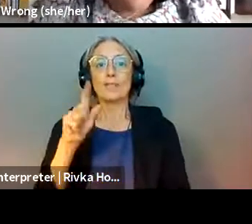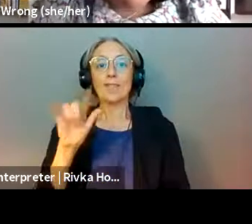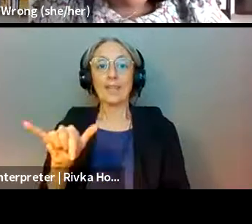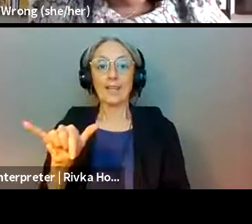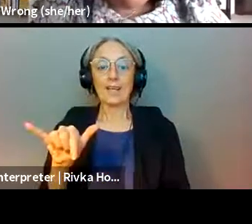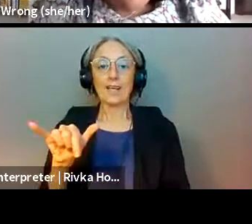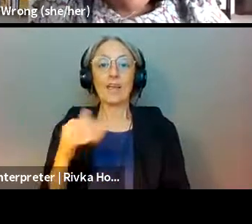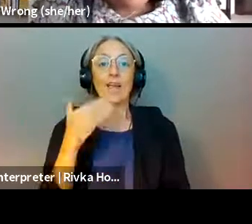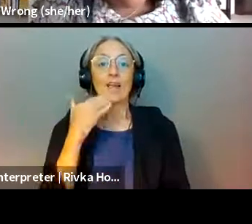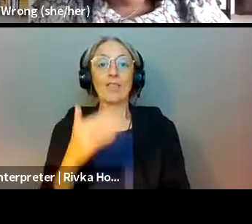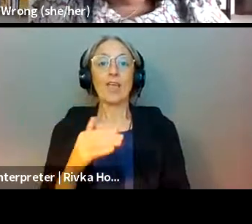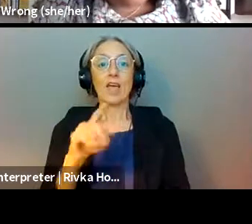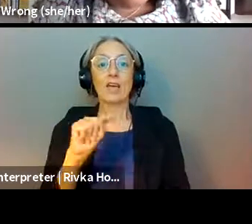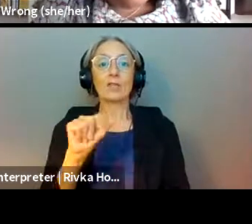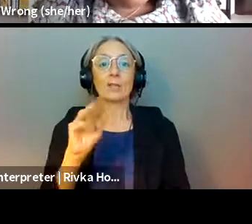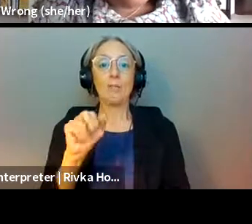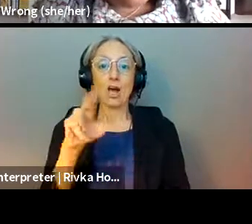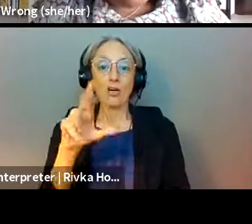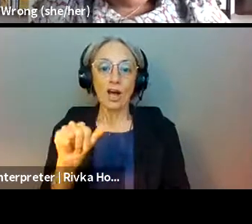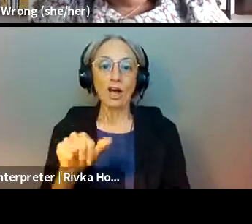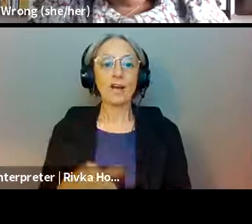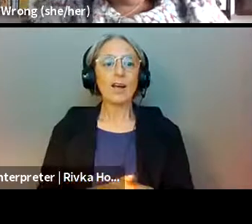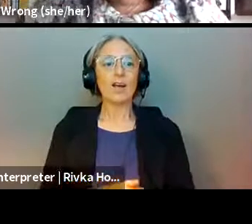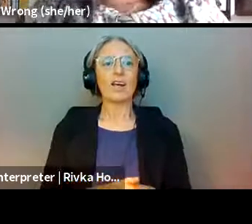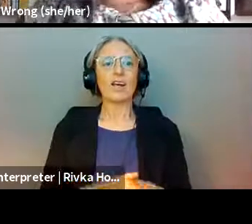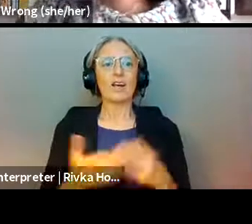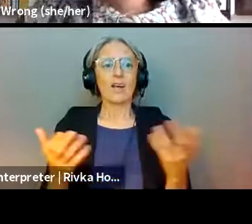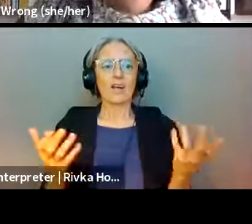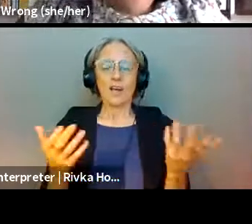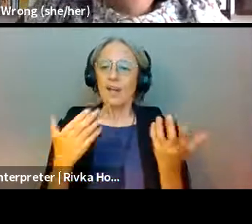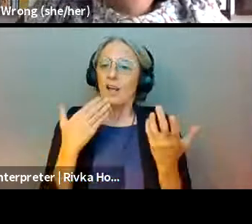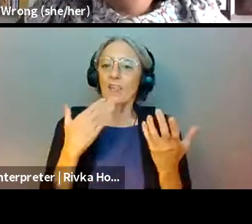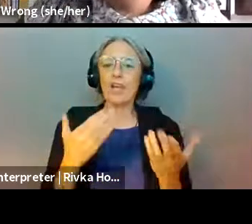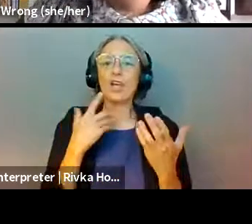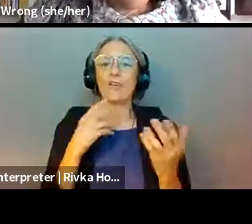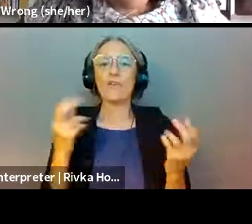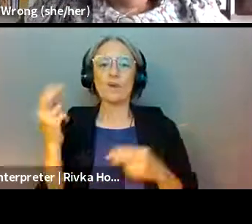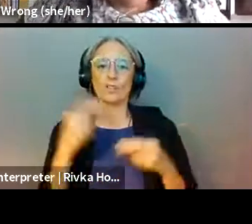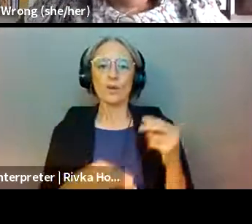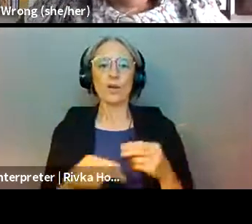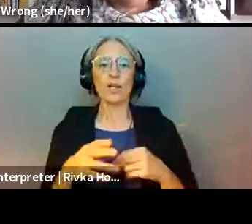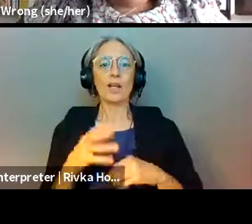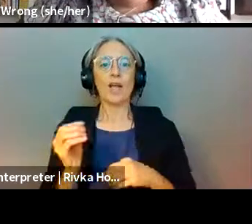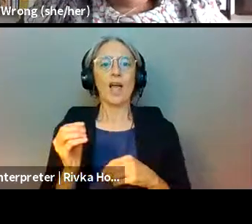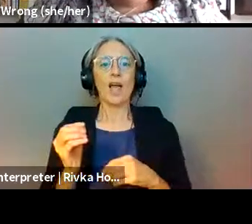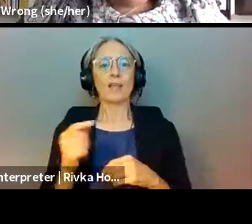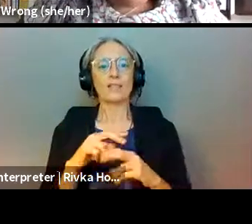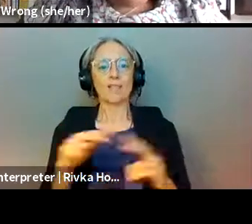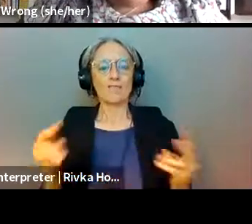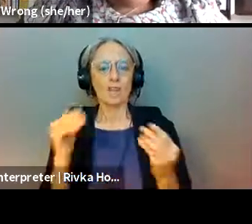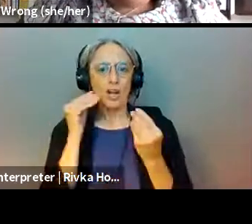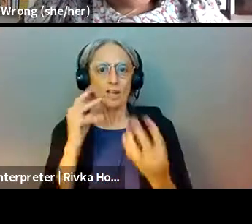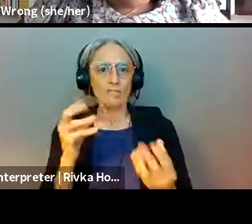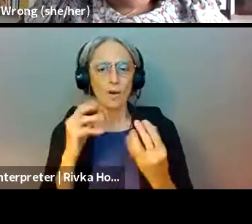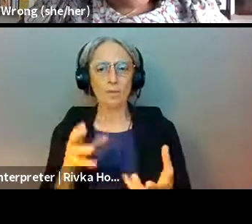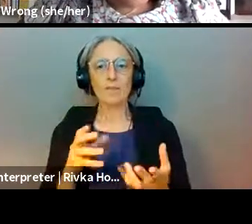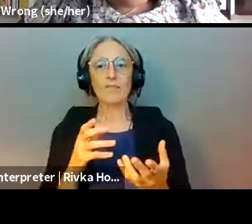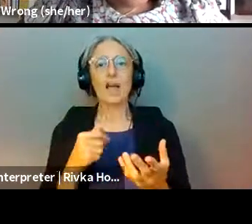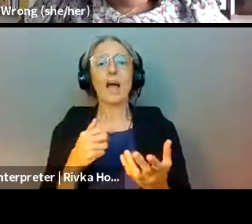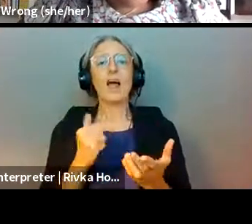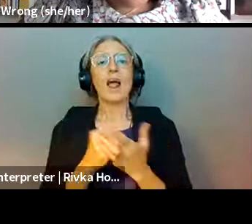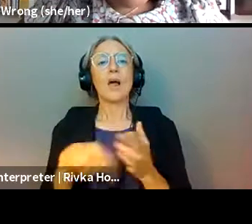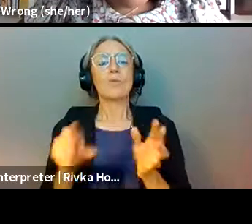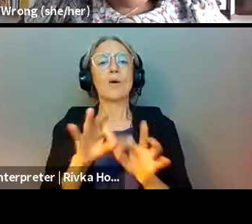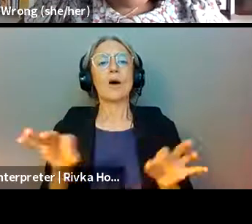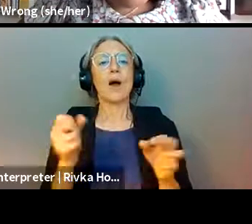you to Mara. We hope you have found this extremely informative and are able to understand the importance of the ADA and the need